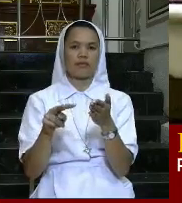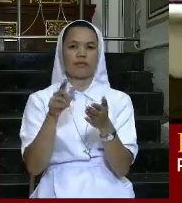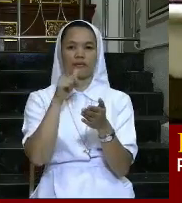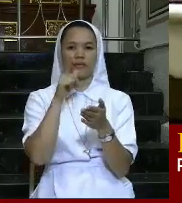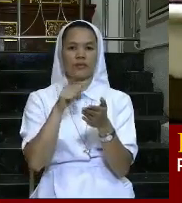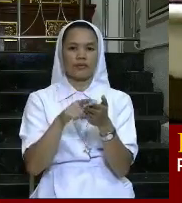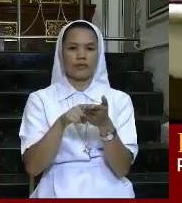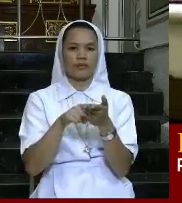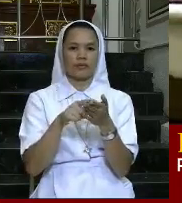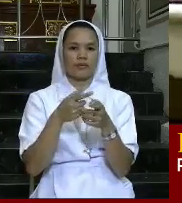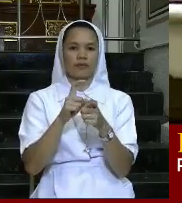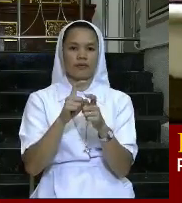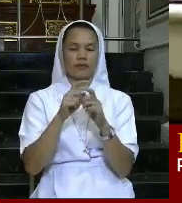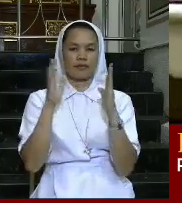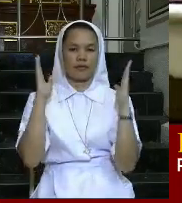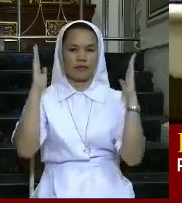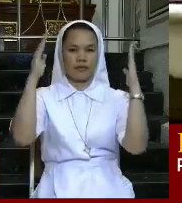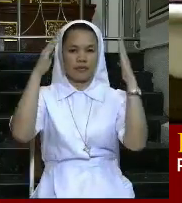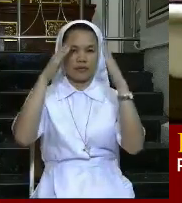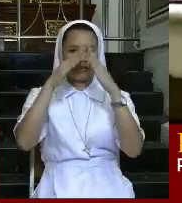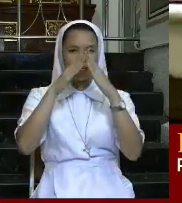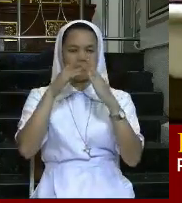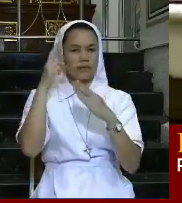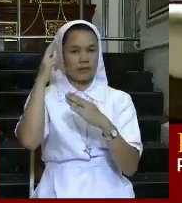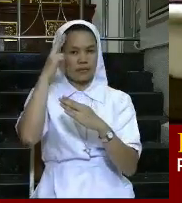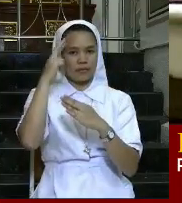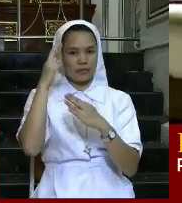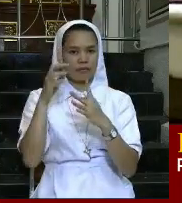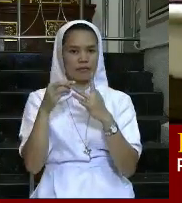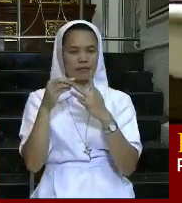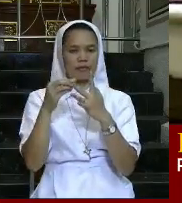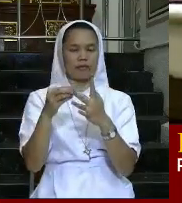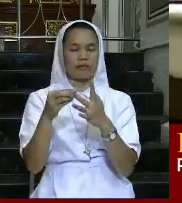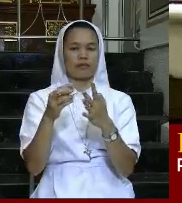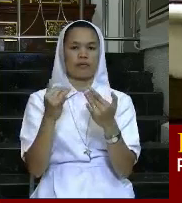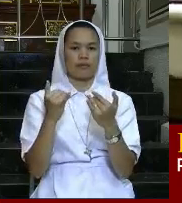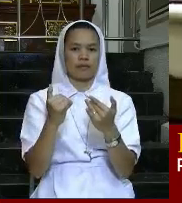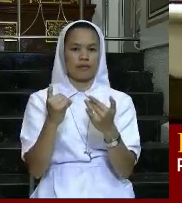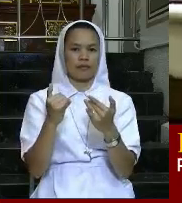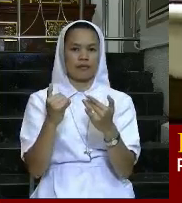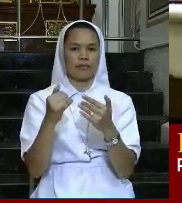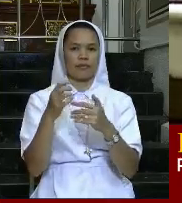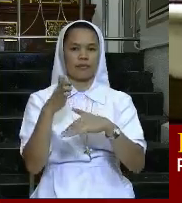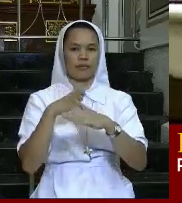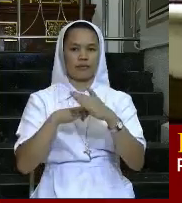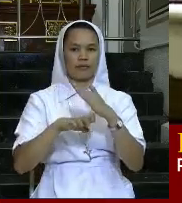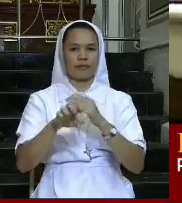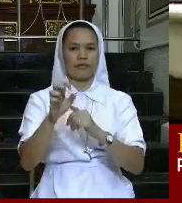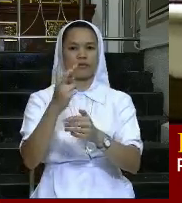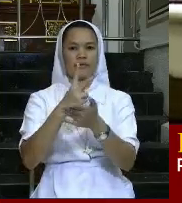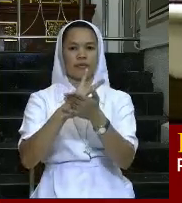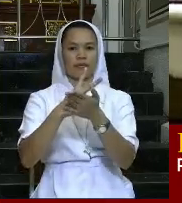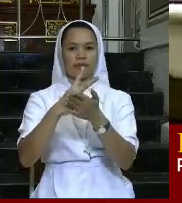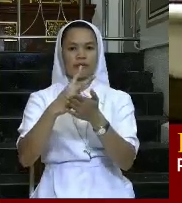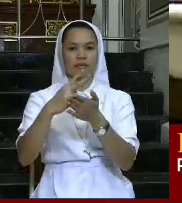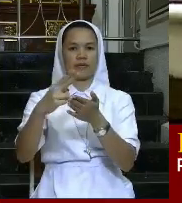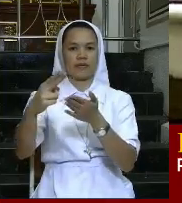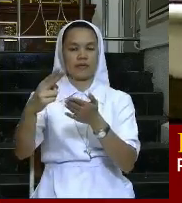Archbishop and to reflect on it, especially as we enter Holy Week.